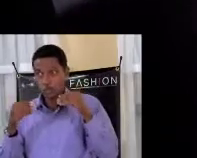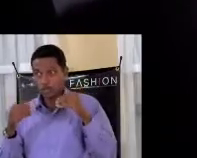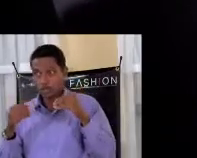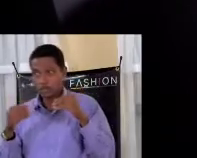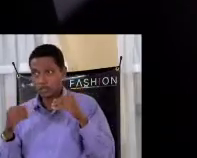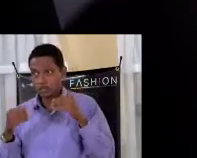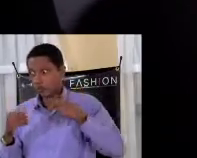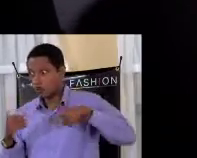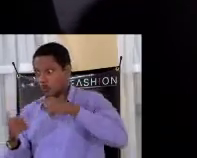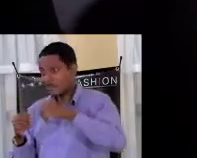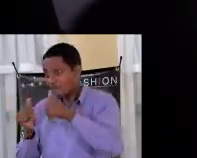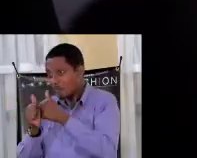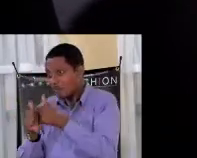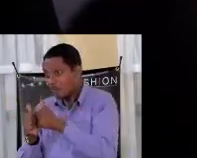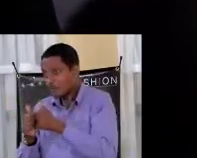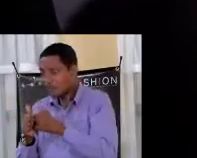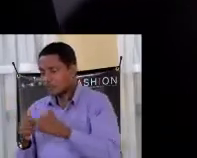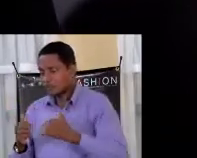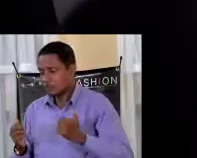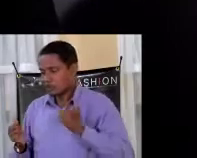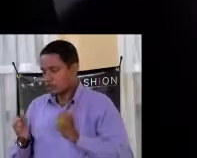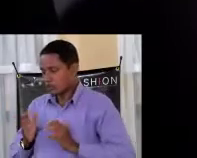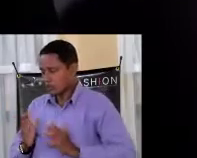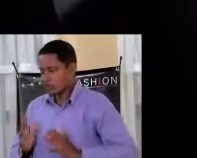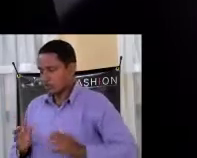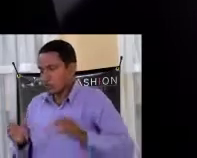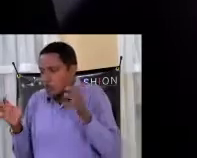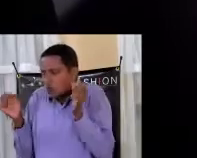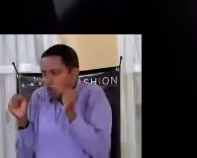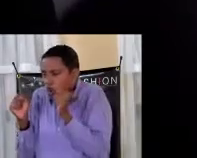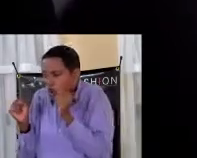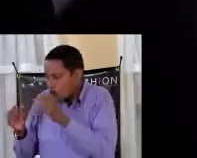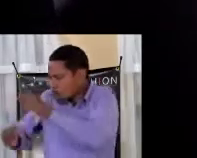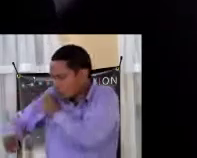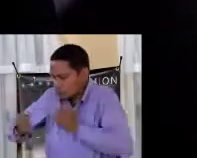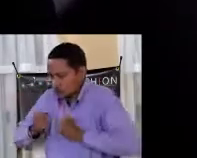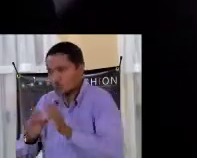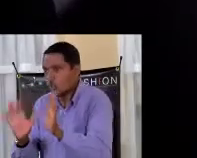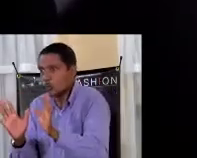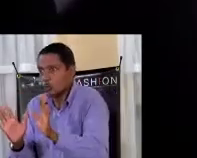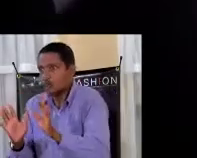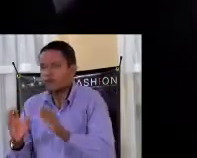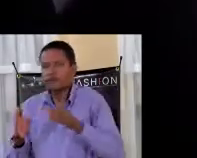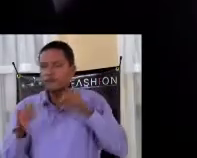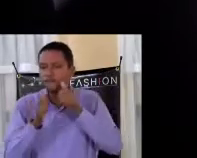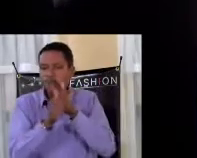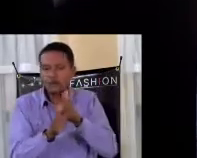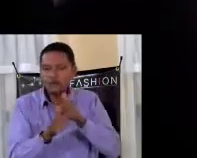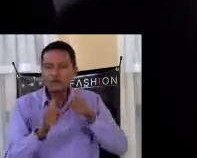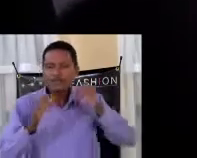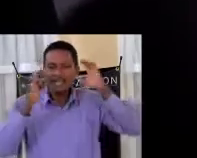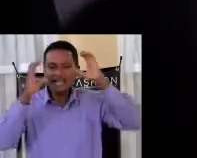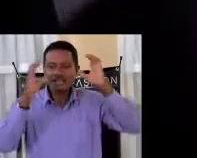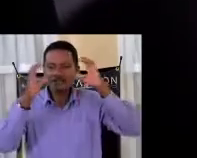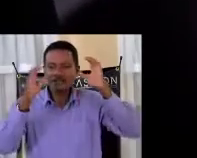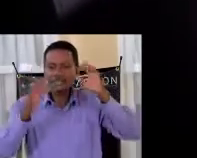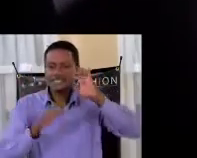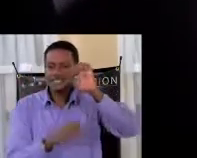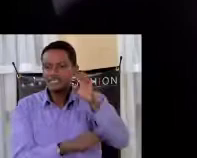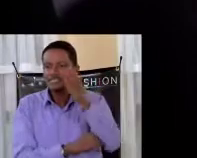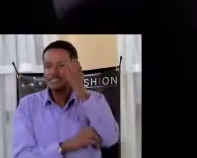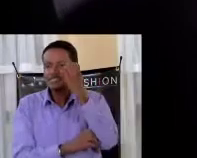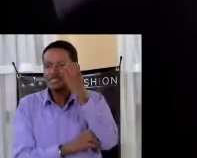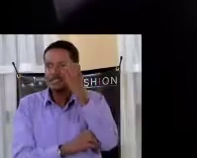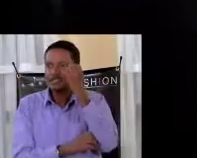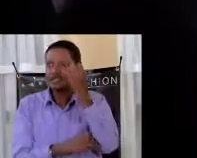autumn, winter. You know, we follow Carnival, Easter, Grad, then we have August holidays, and there's Christmas. Mm-hmm.